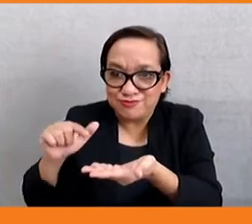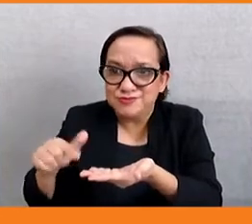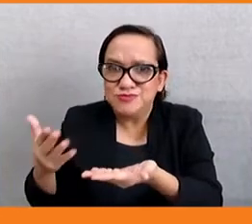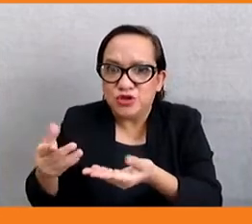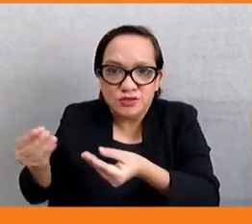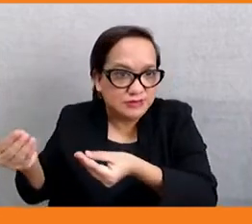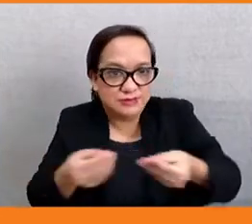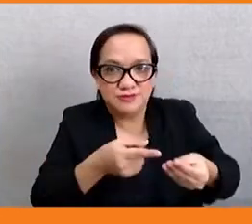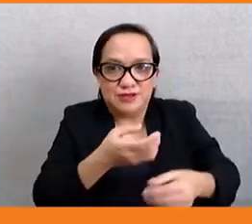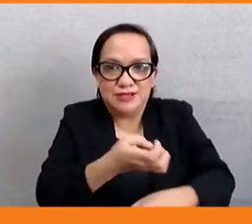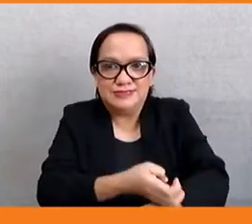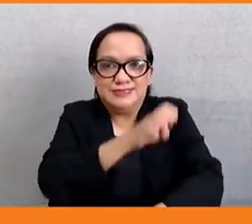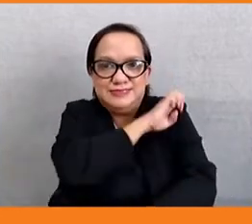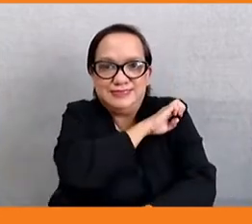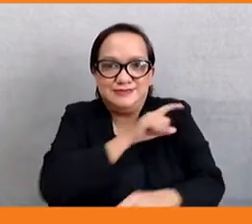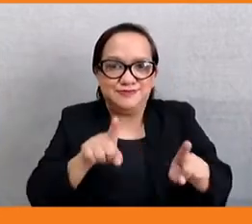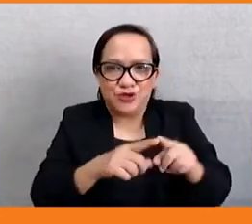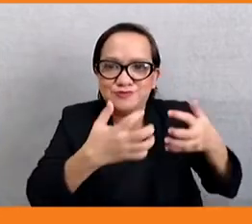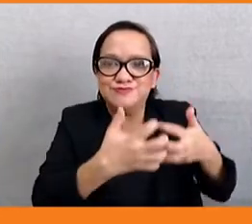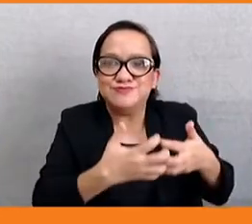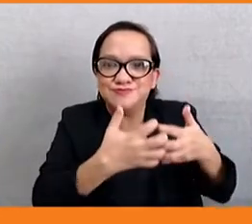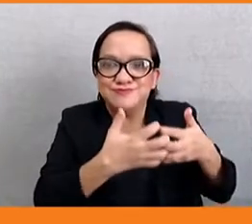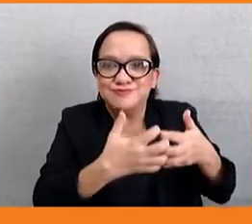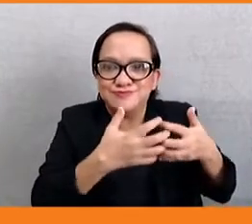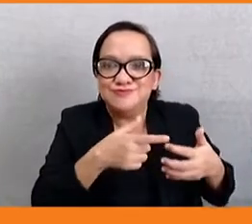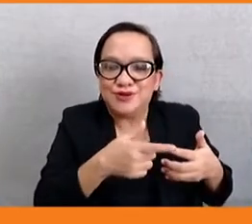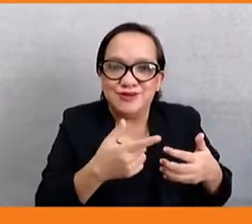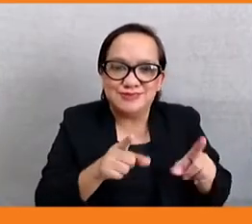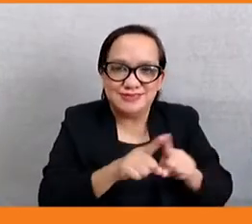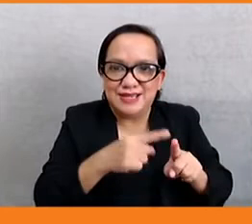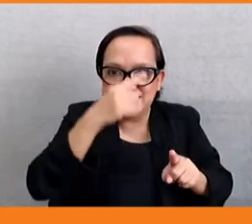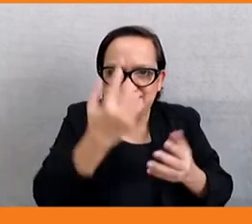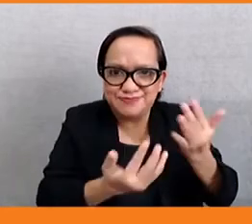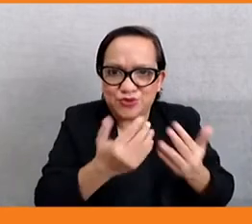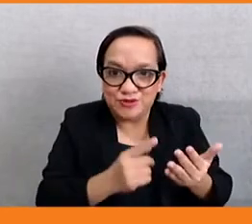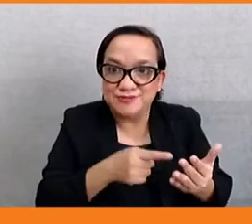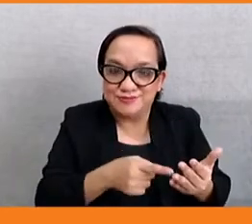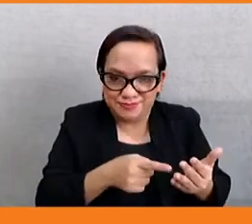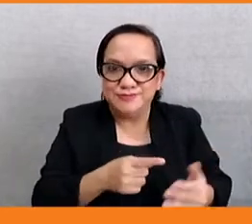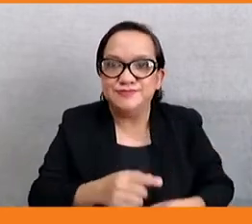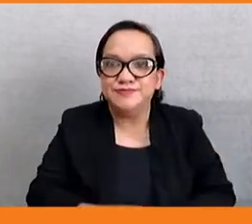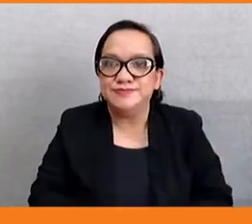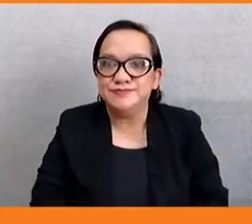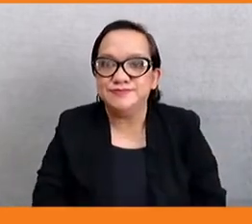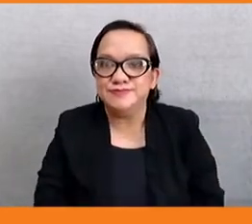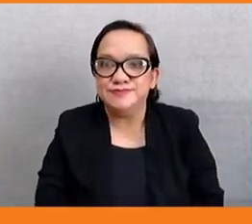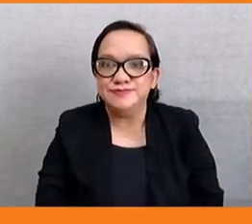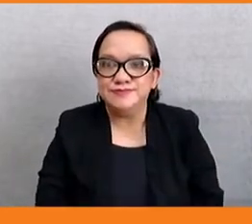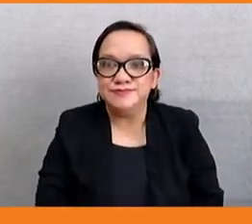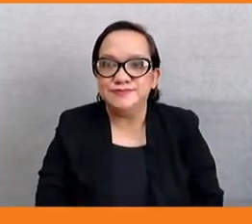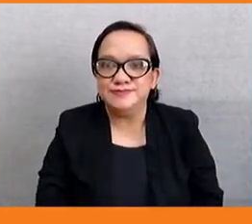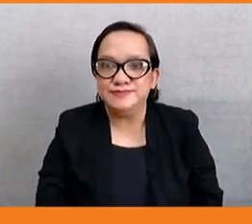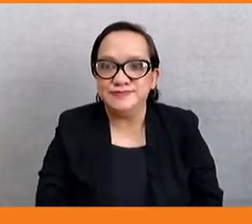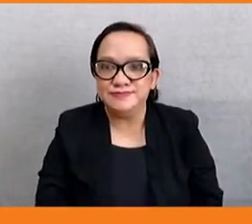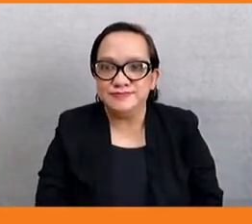early. Thank you. Thank you, Mr. President. And thank you, Joan, for your question. The second question we have is from Mr. Stevie